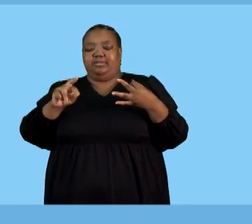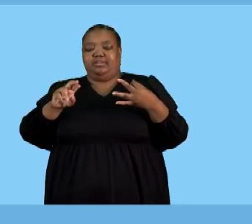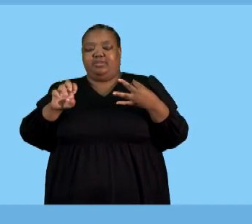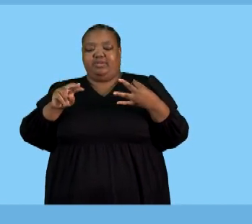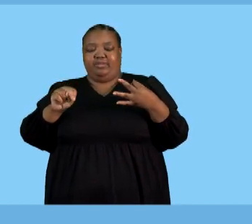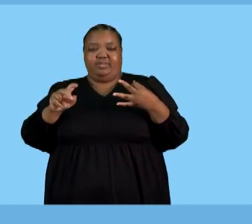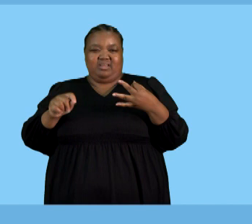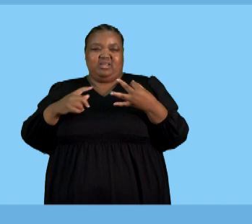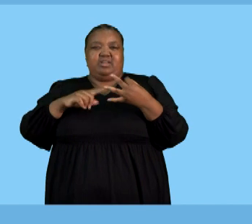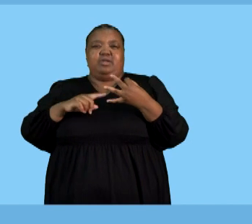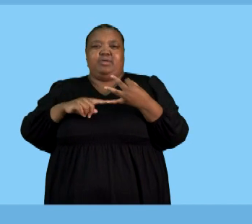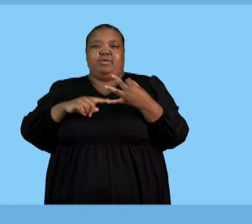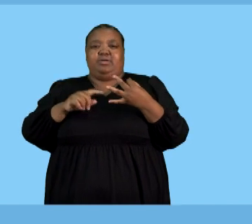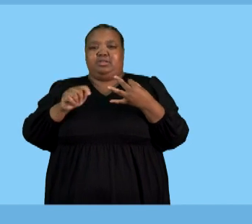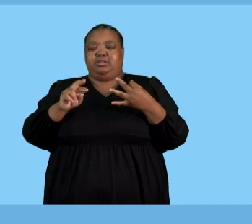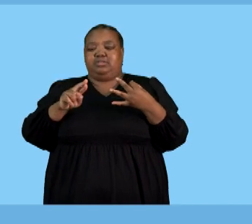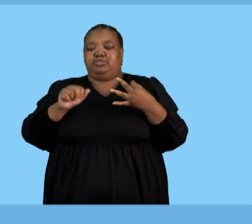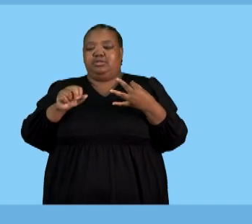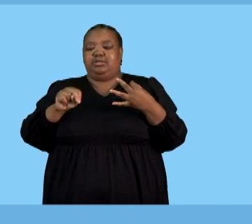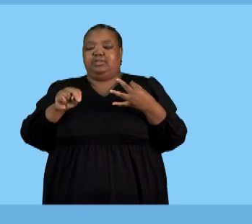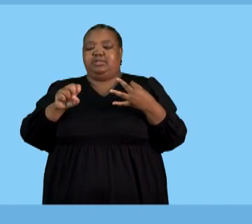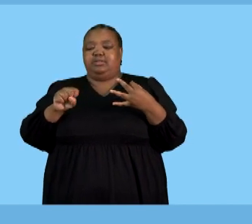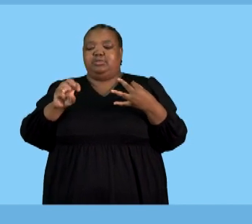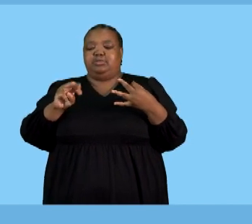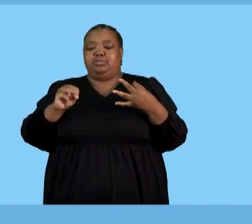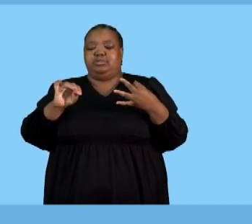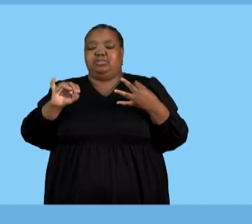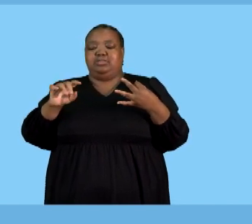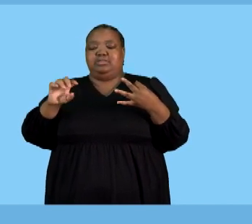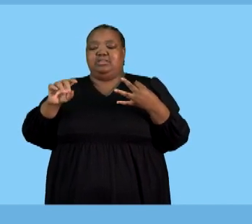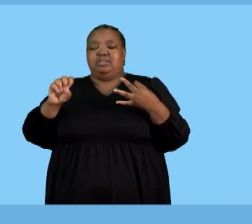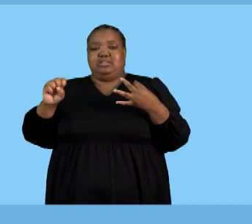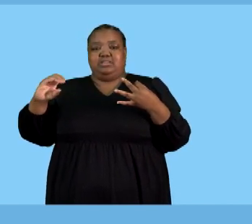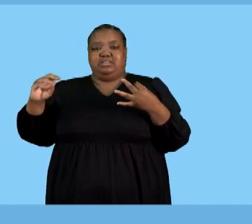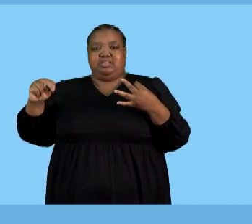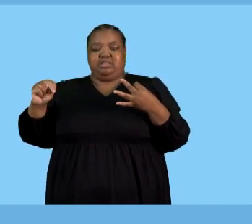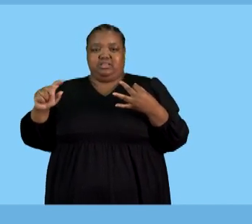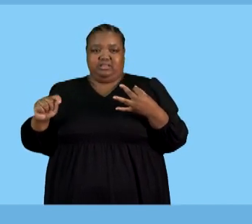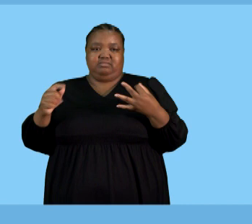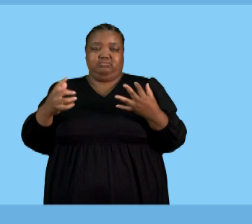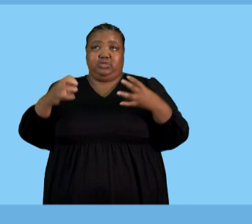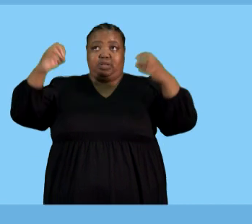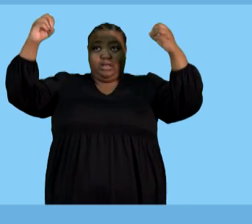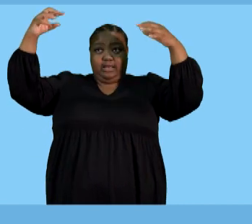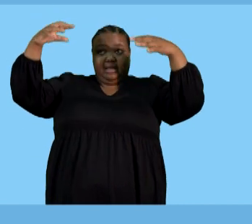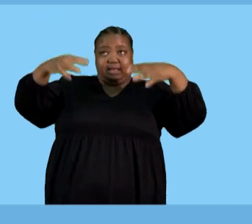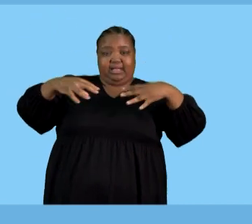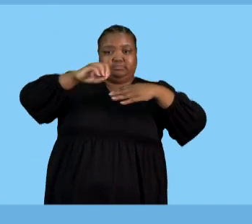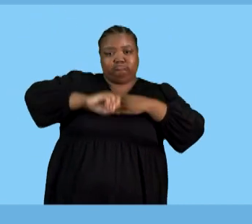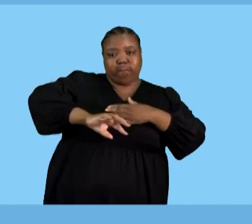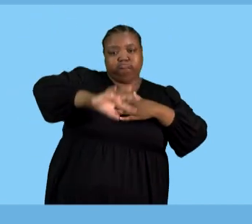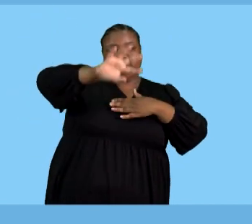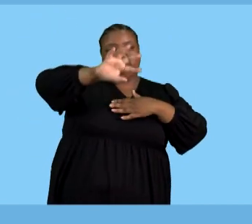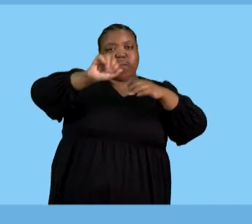translucent material. So they are different in the way in which they are able to transmit light or reflect light. Remember that